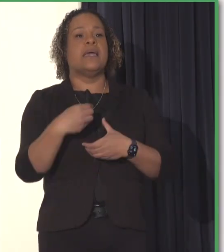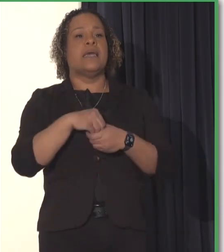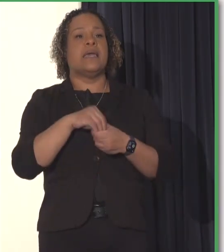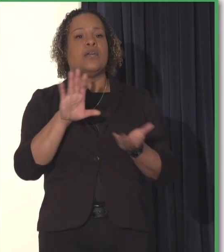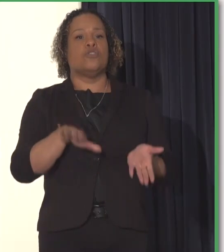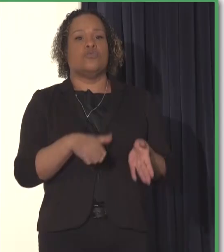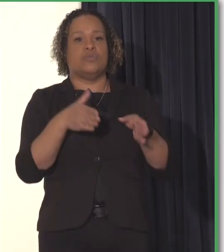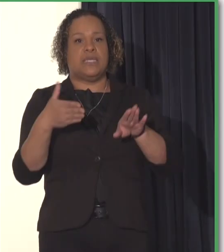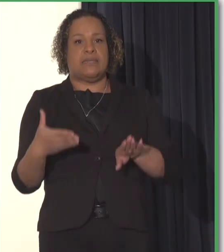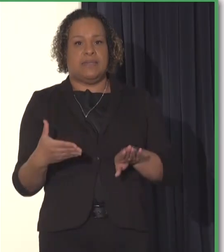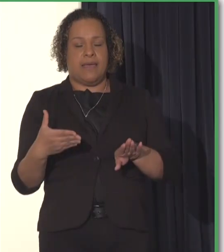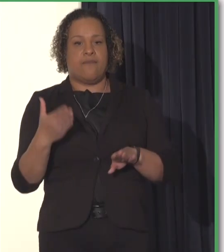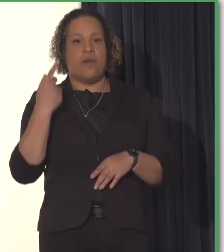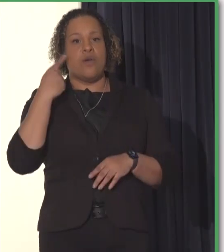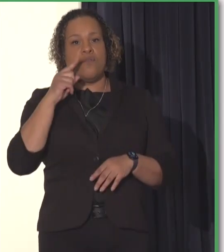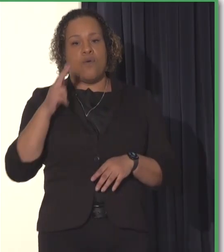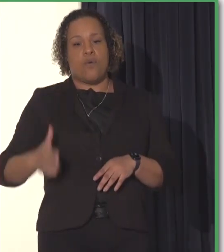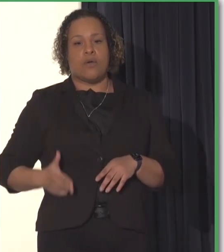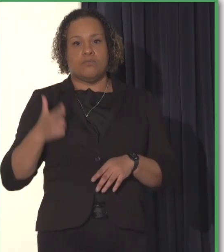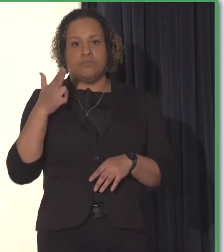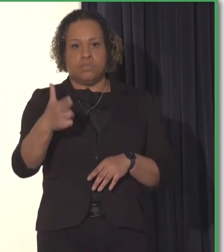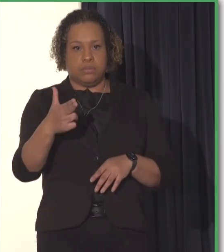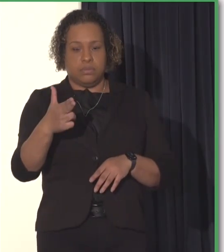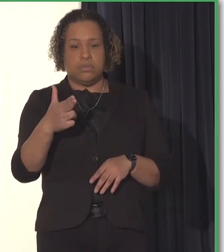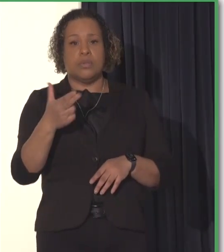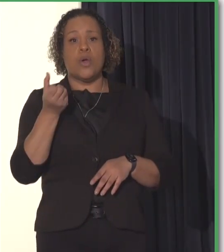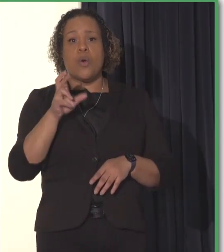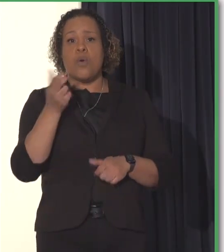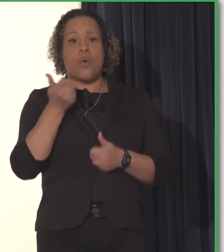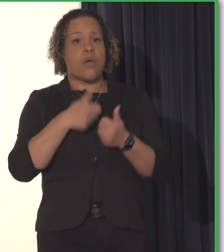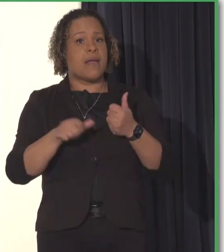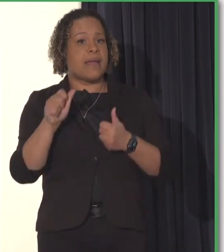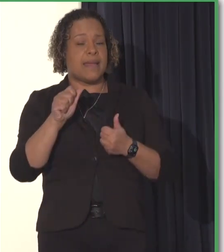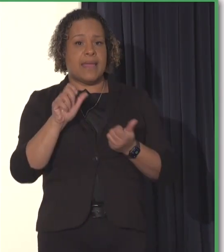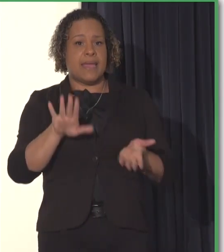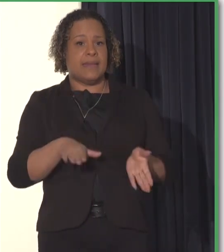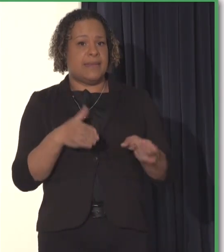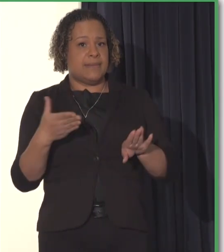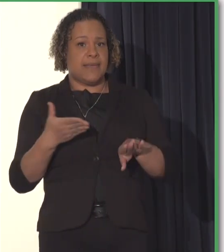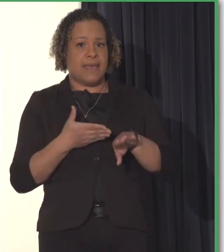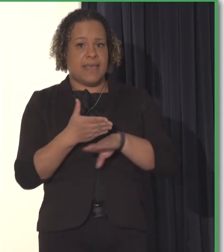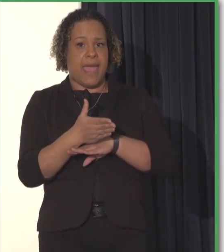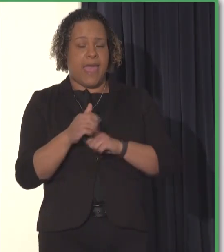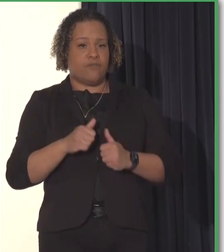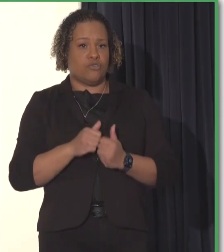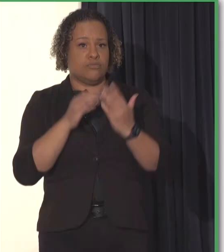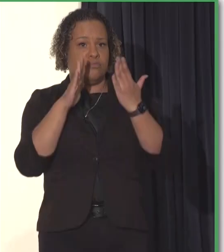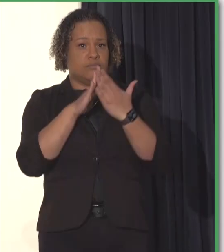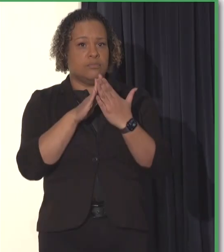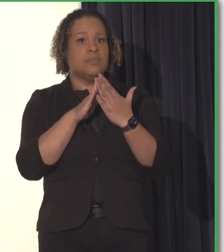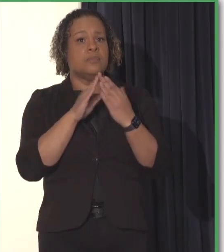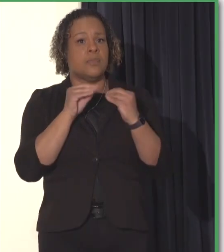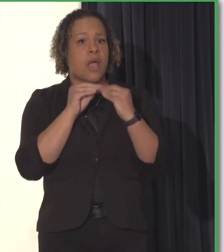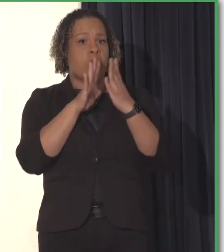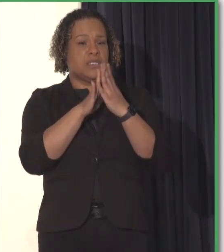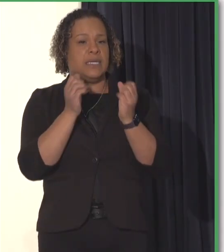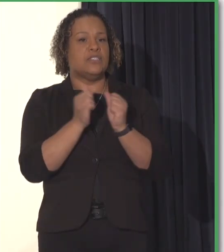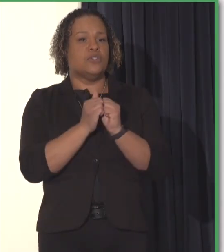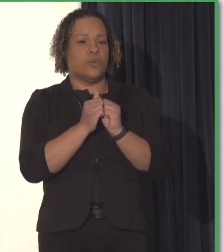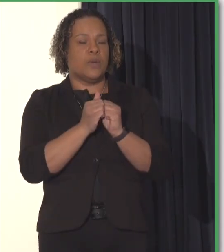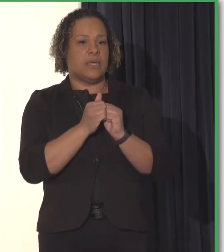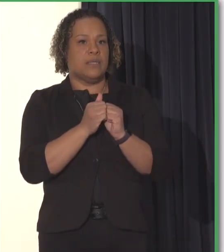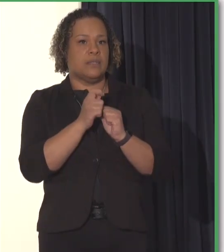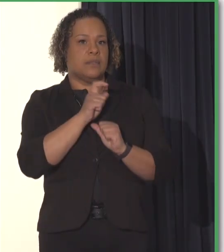of a member's firearm or any death following an altercation with a member of the department.